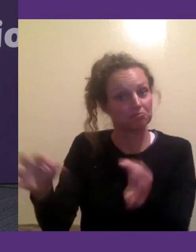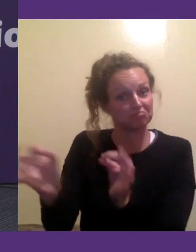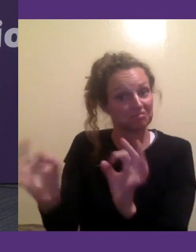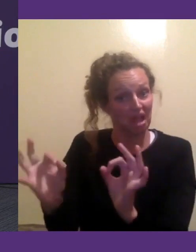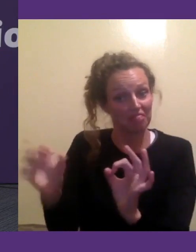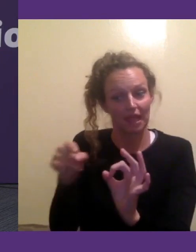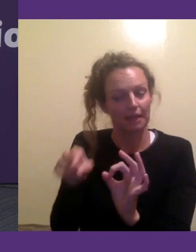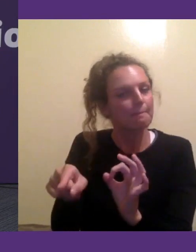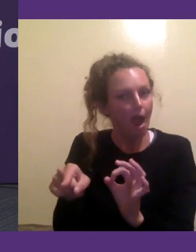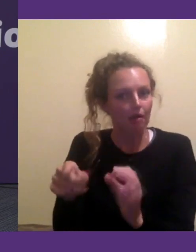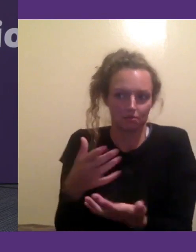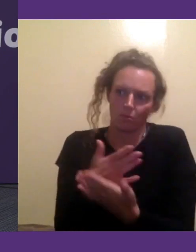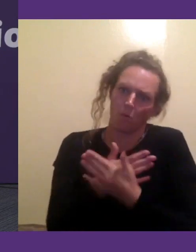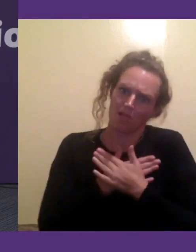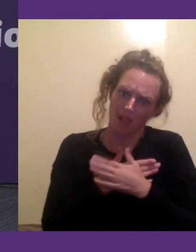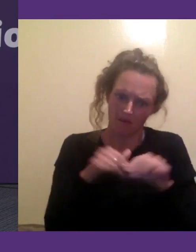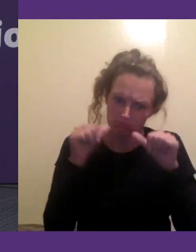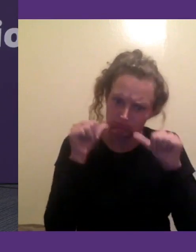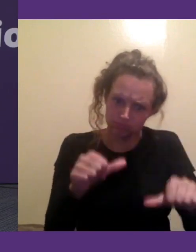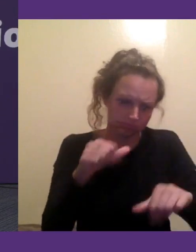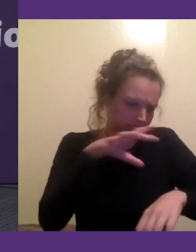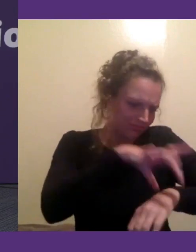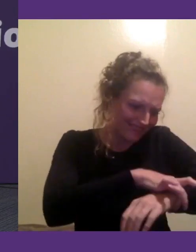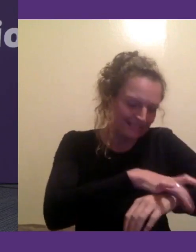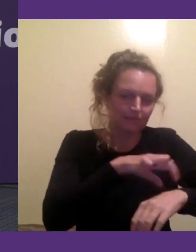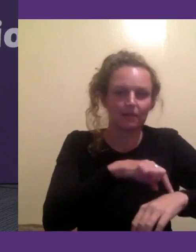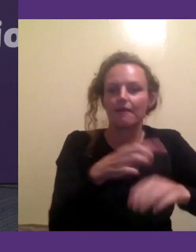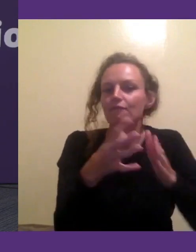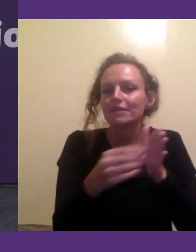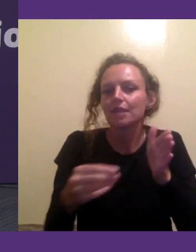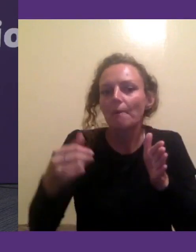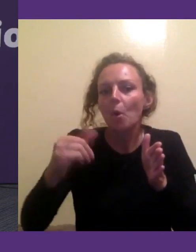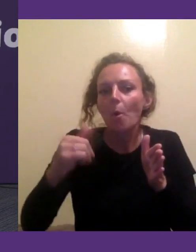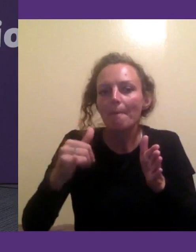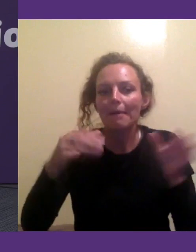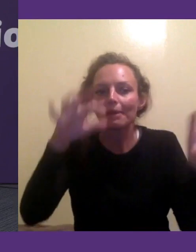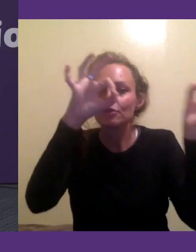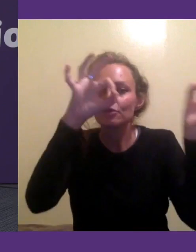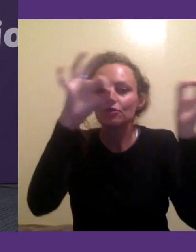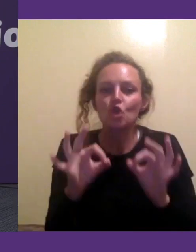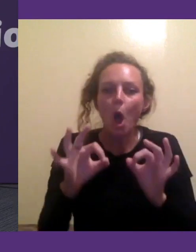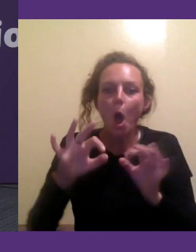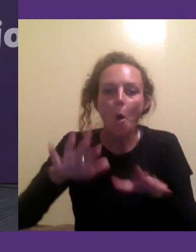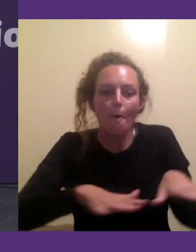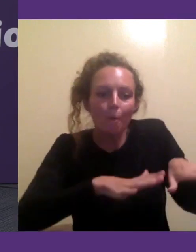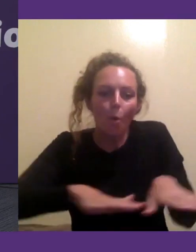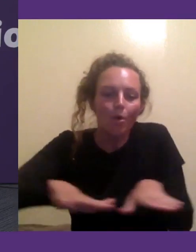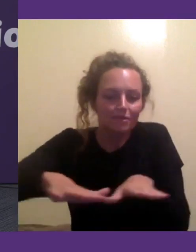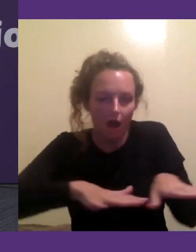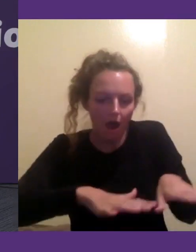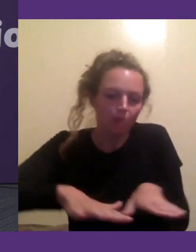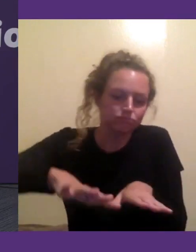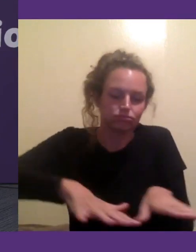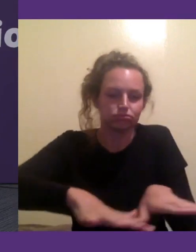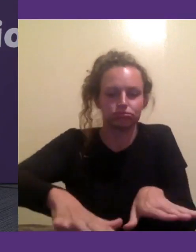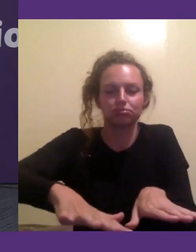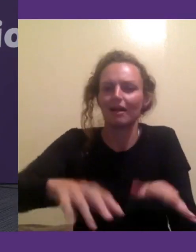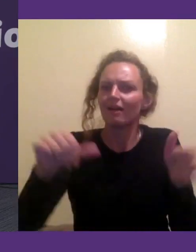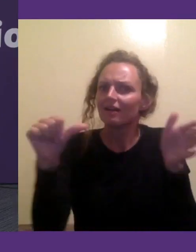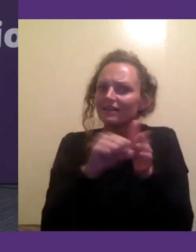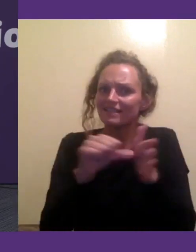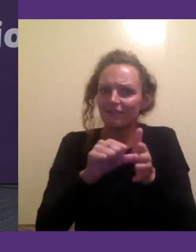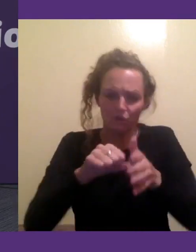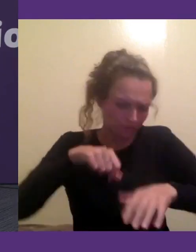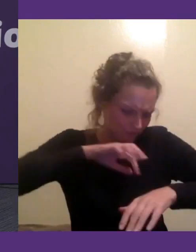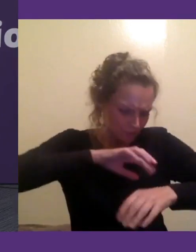example, snowboarders on the top of mountains don't want to take their gloves off, or researchers with